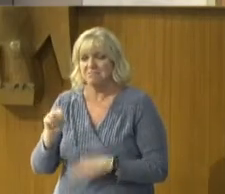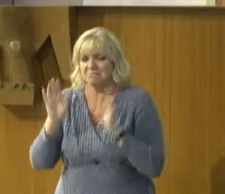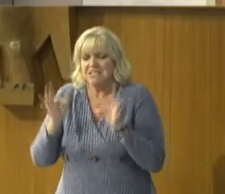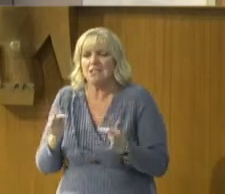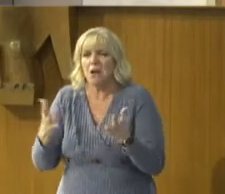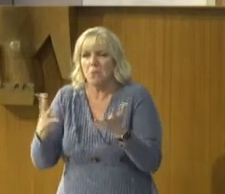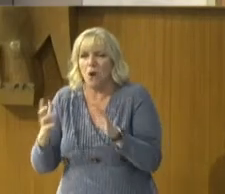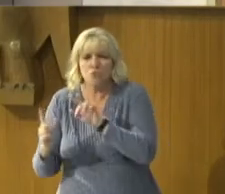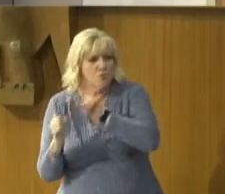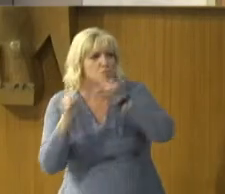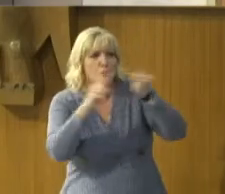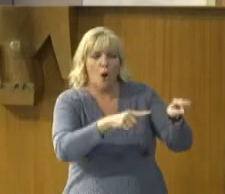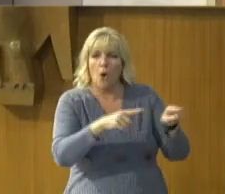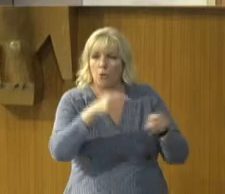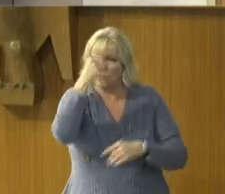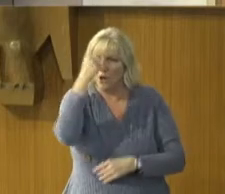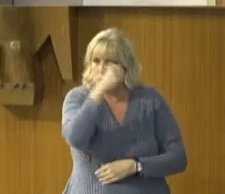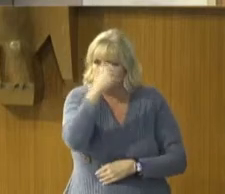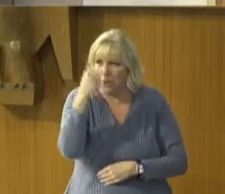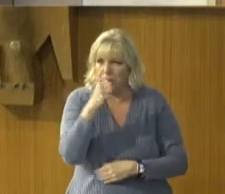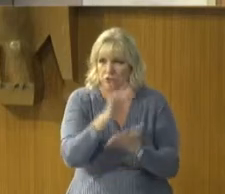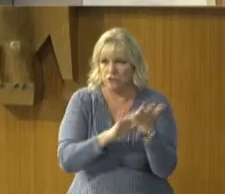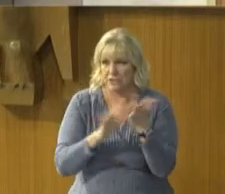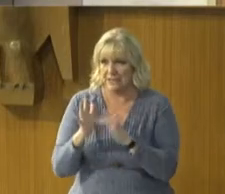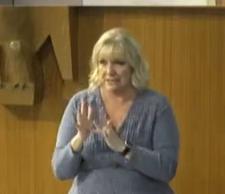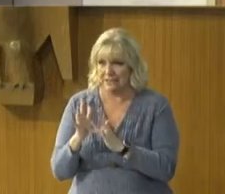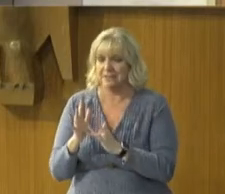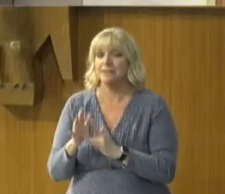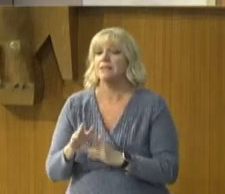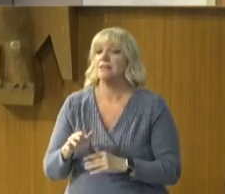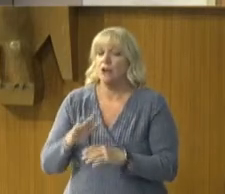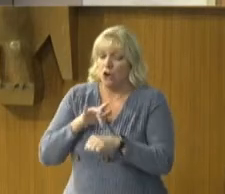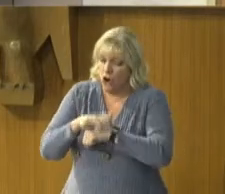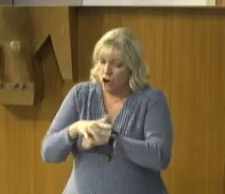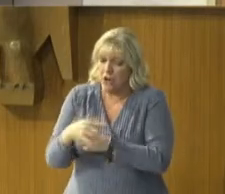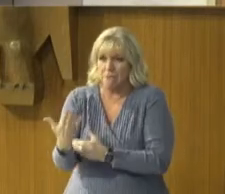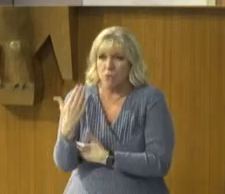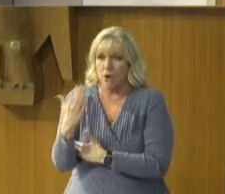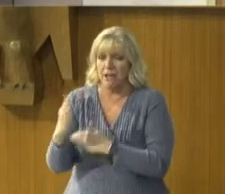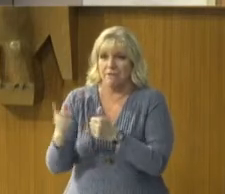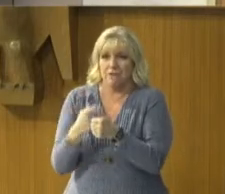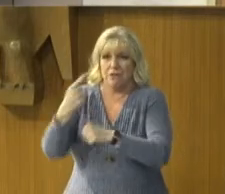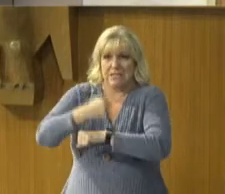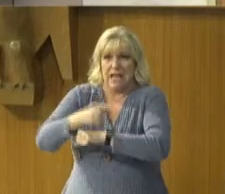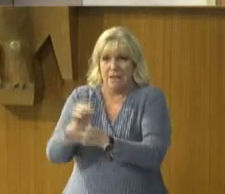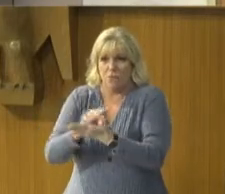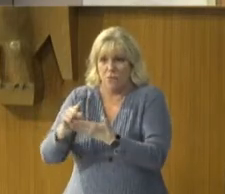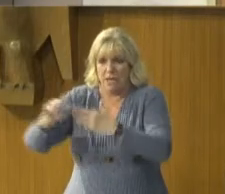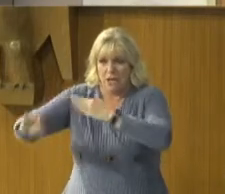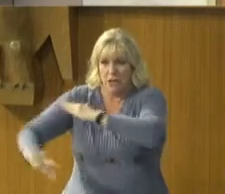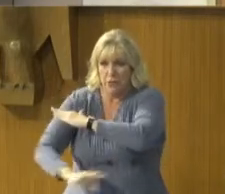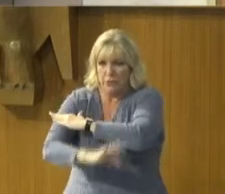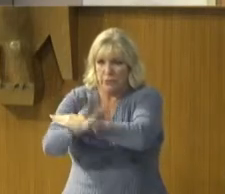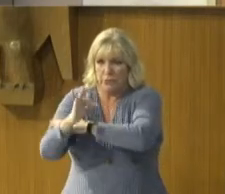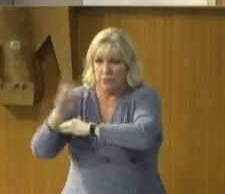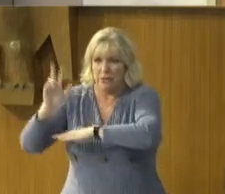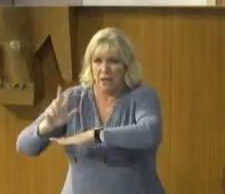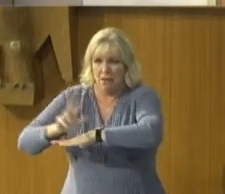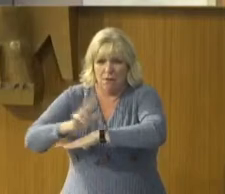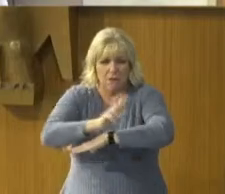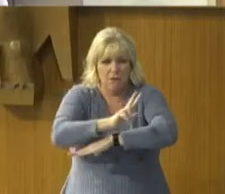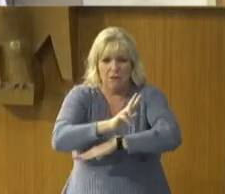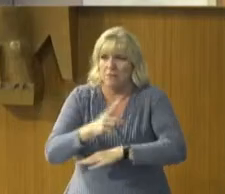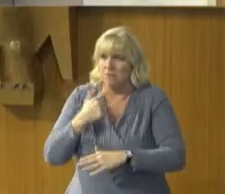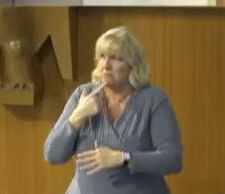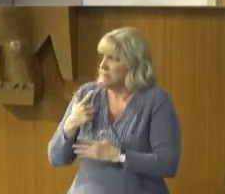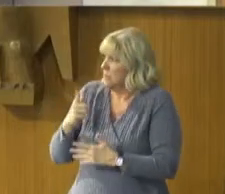him. And very early on the first day of the week, when the sun had risen, they went to the tomb. They had been saying to one another, "Who